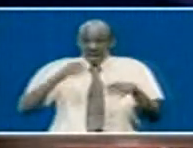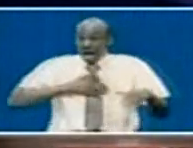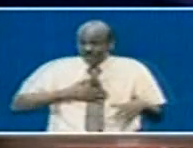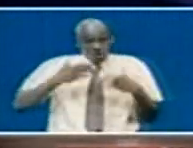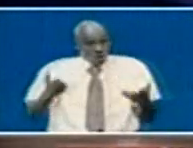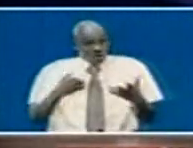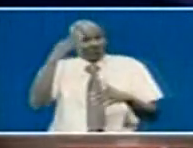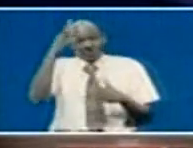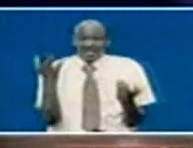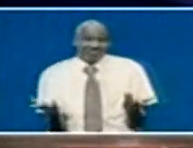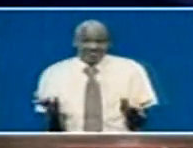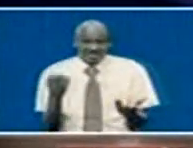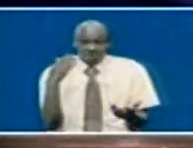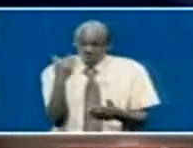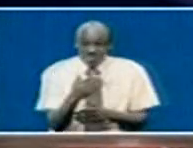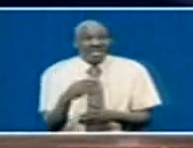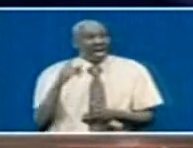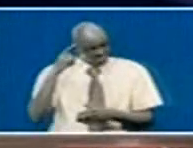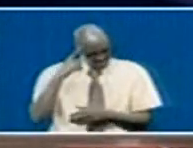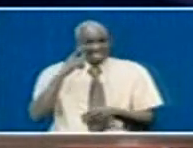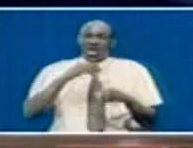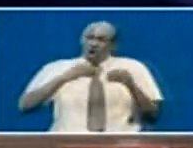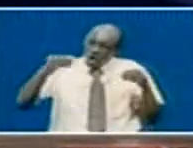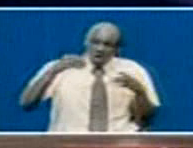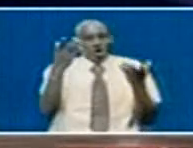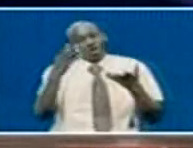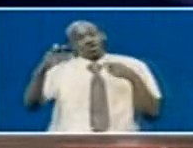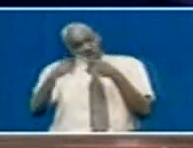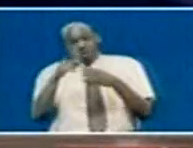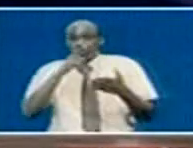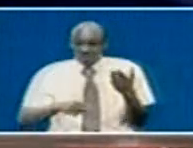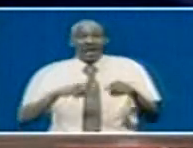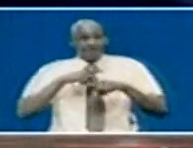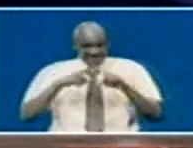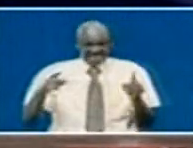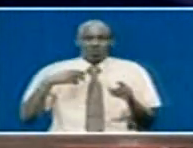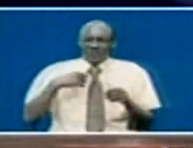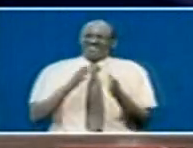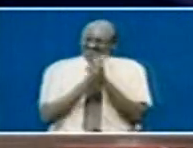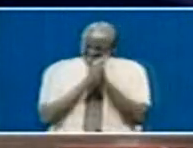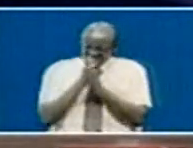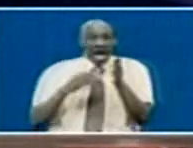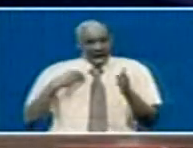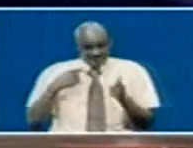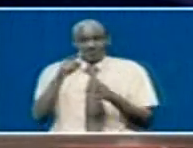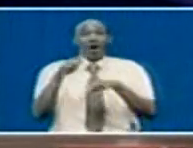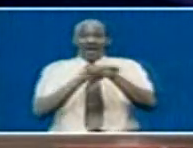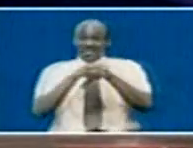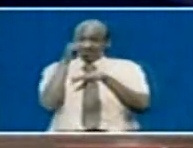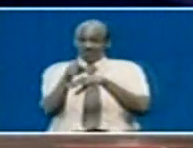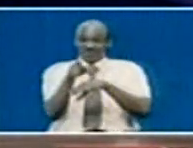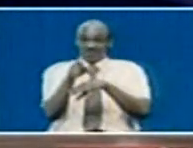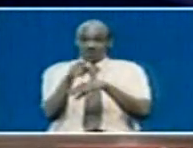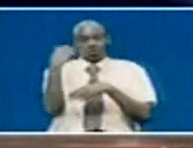Well, let it take the time it takes. But there is sufficient determination on the continent